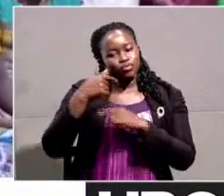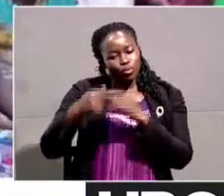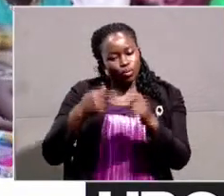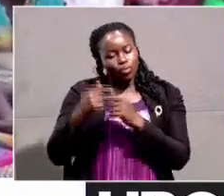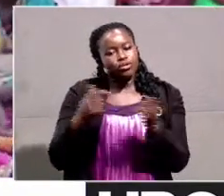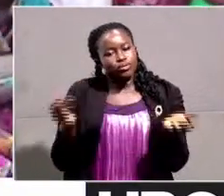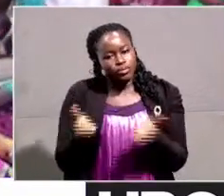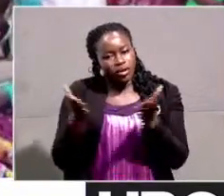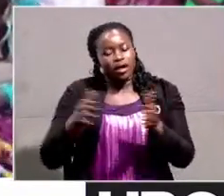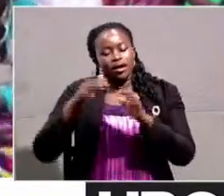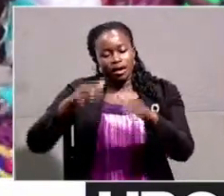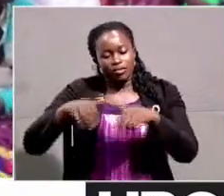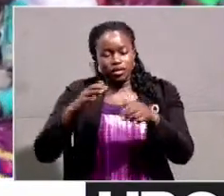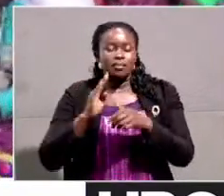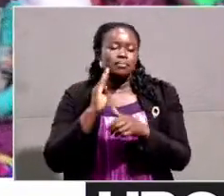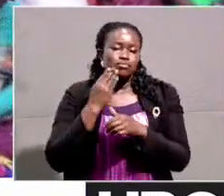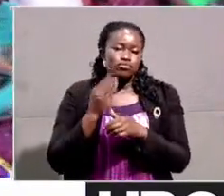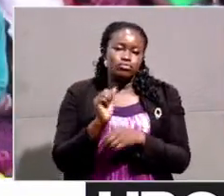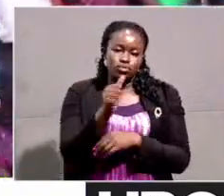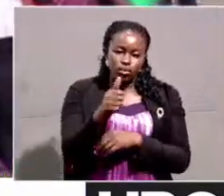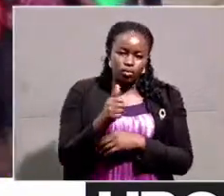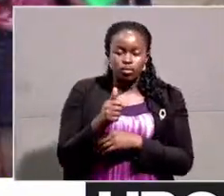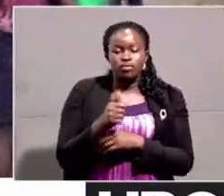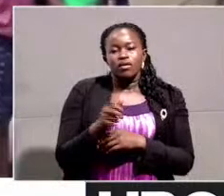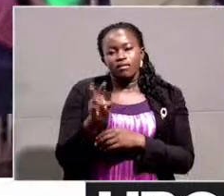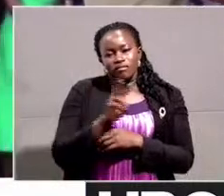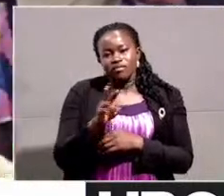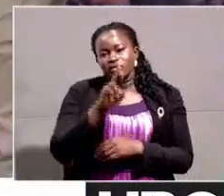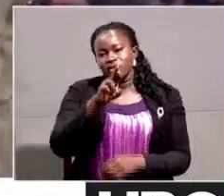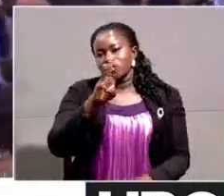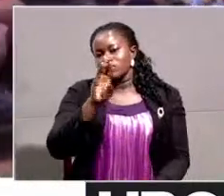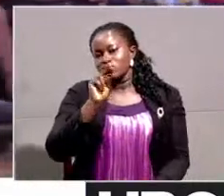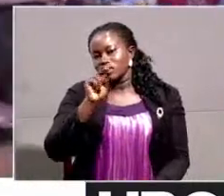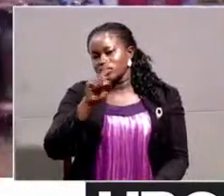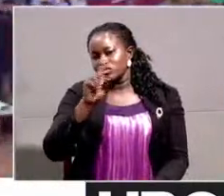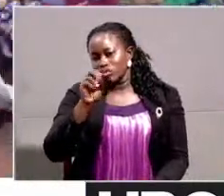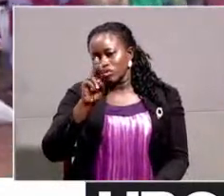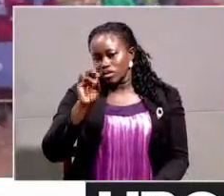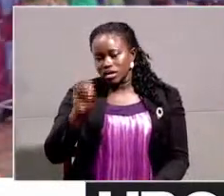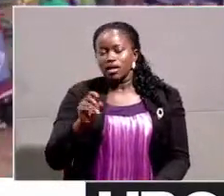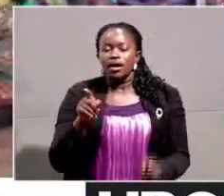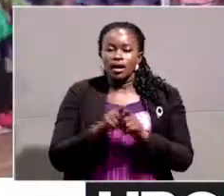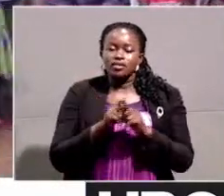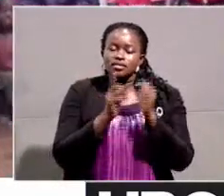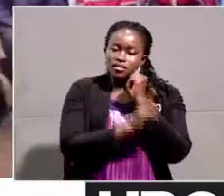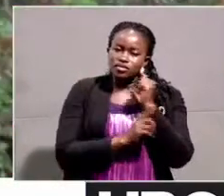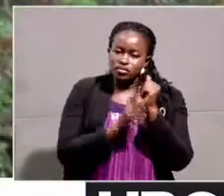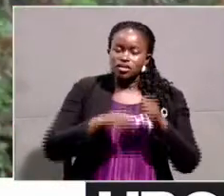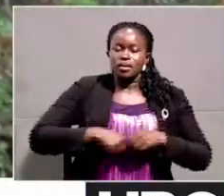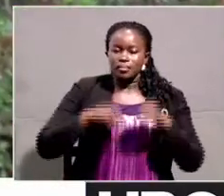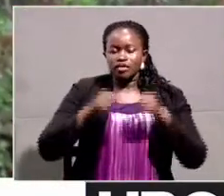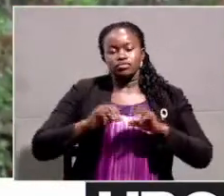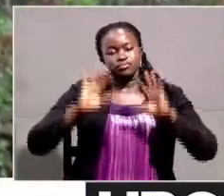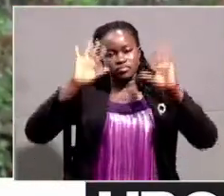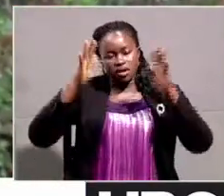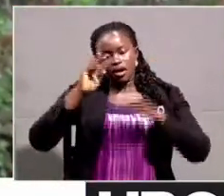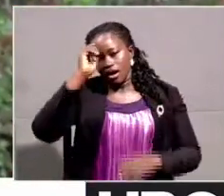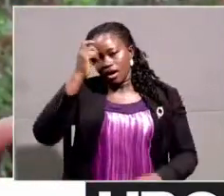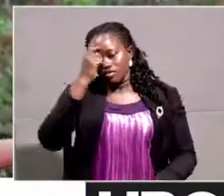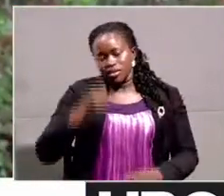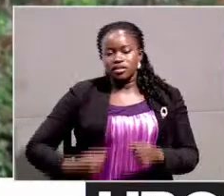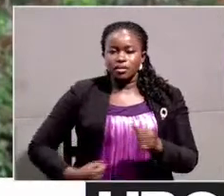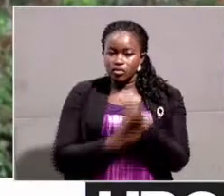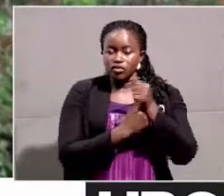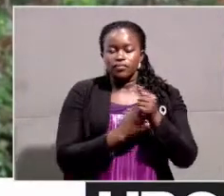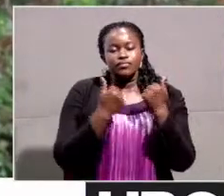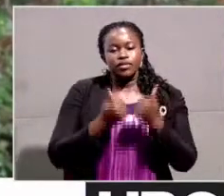in Vunyoro, as it has done to Rwenzori sub-region, as the district chairperson hailed government support. Cosmas Biaruhanga,